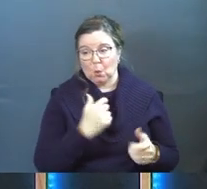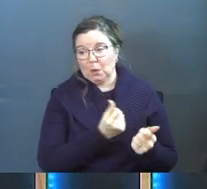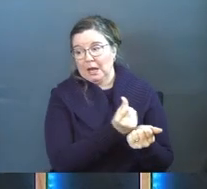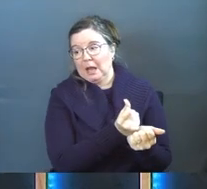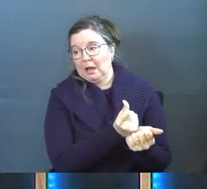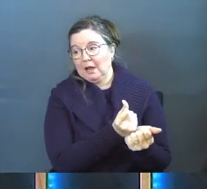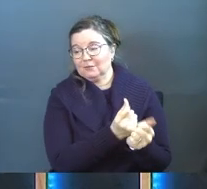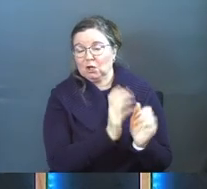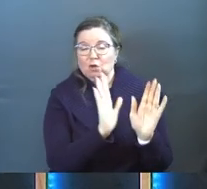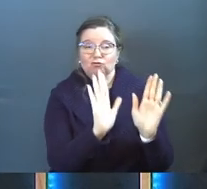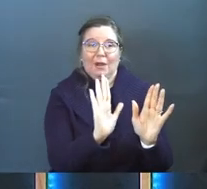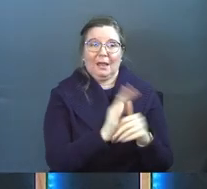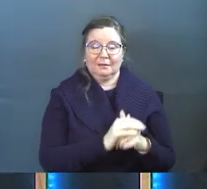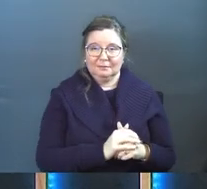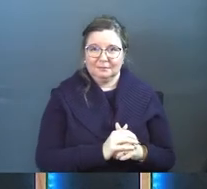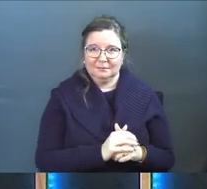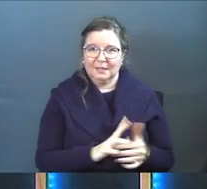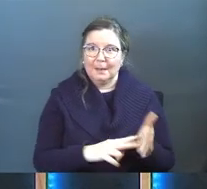are great.